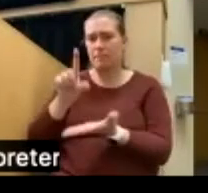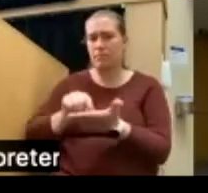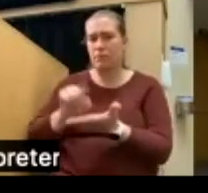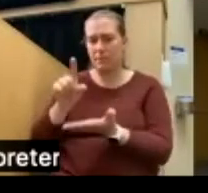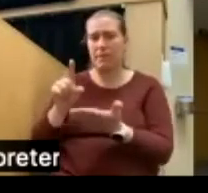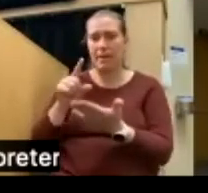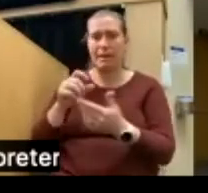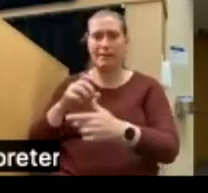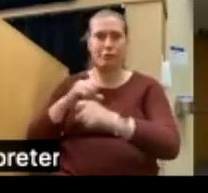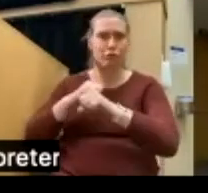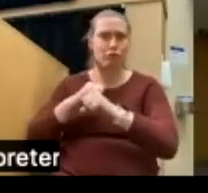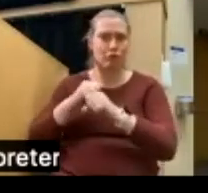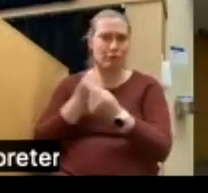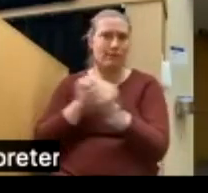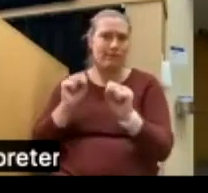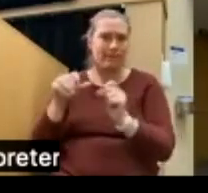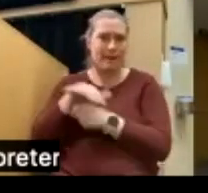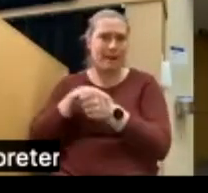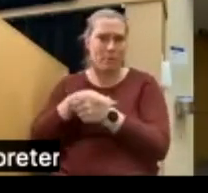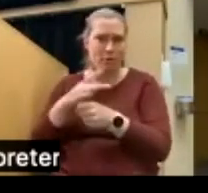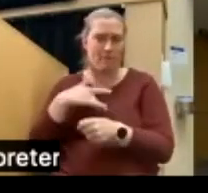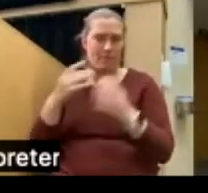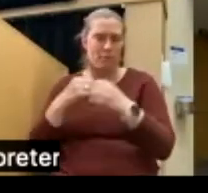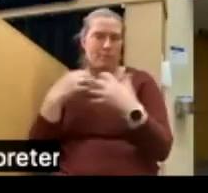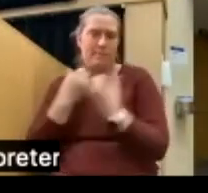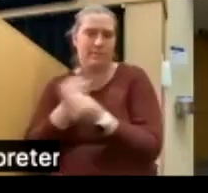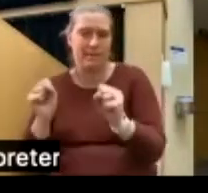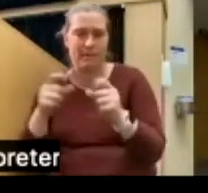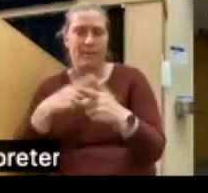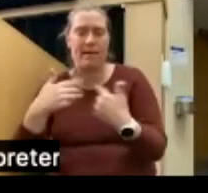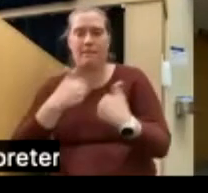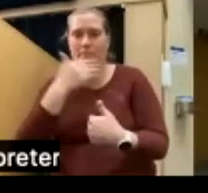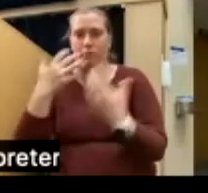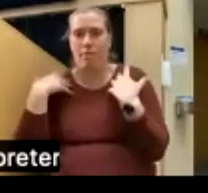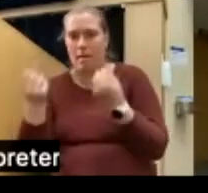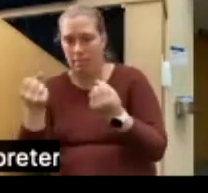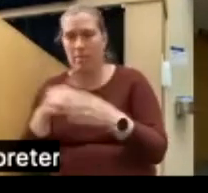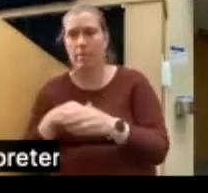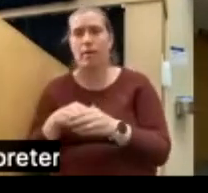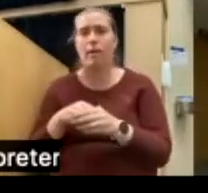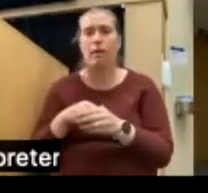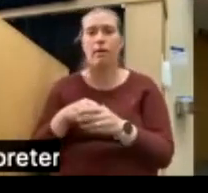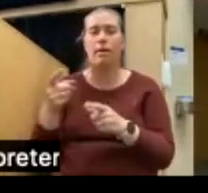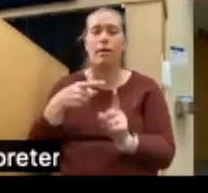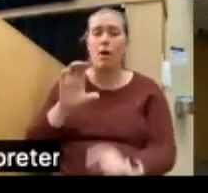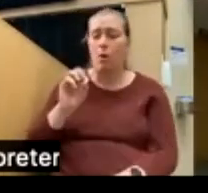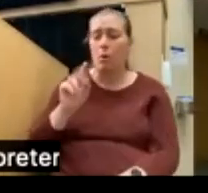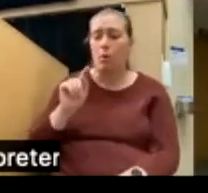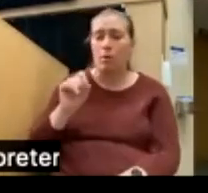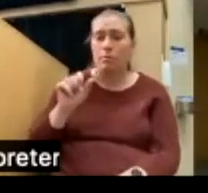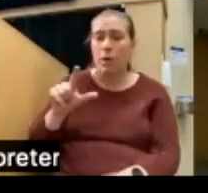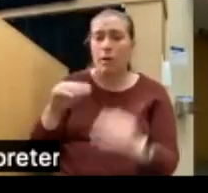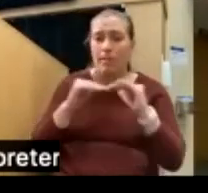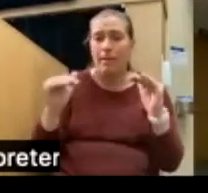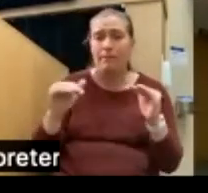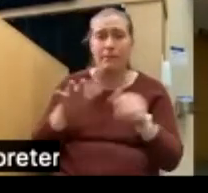length with studies that were done with kids in New Orleans, to everything, to our cortisol levels, how close we